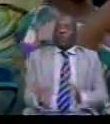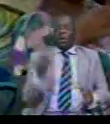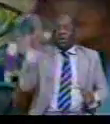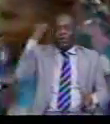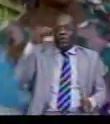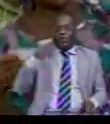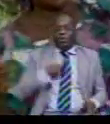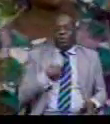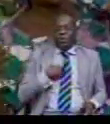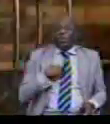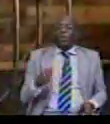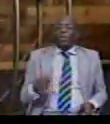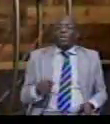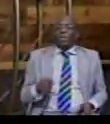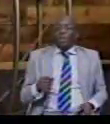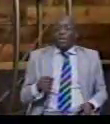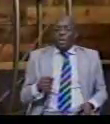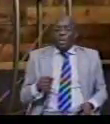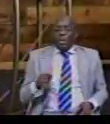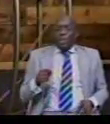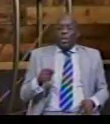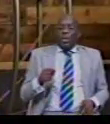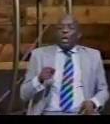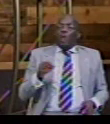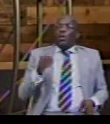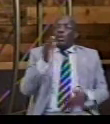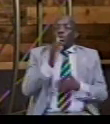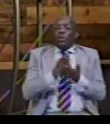Times I may not understand,